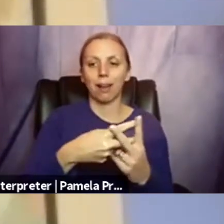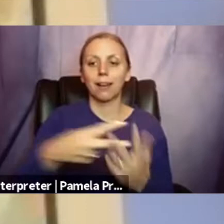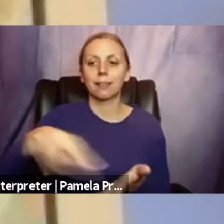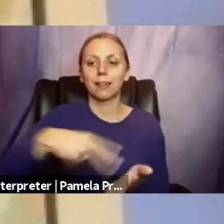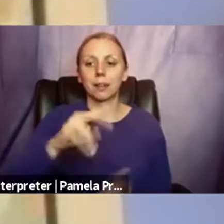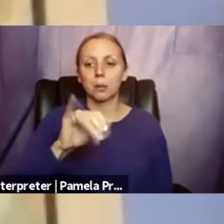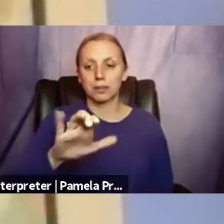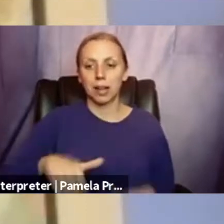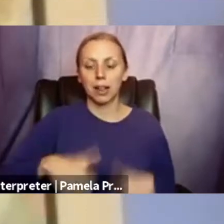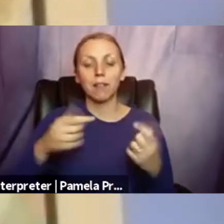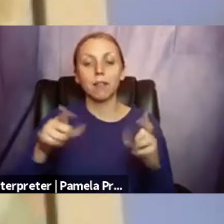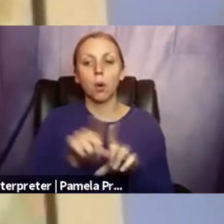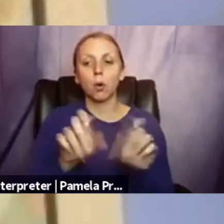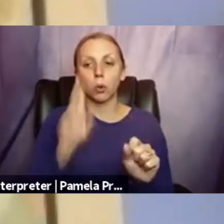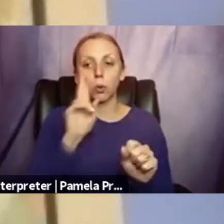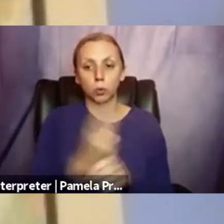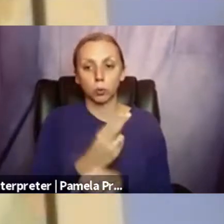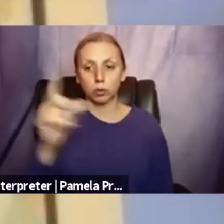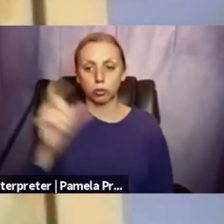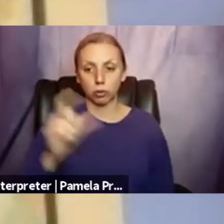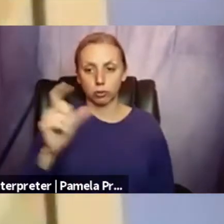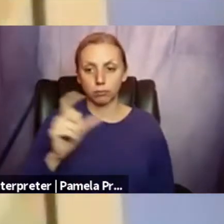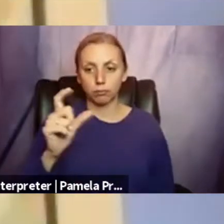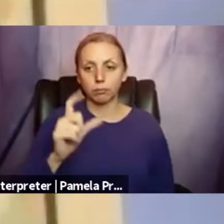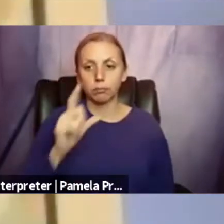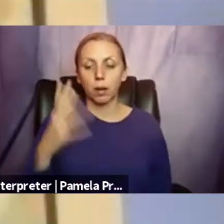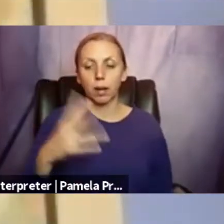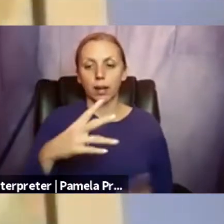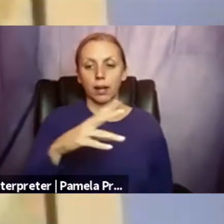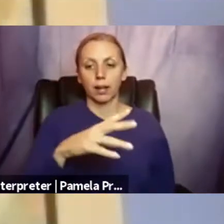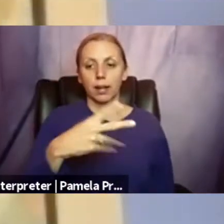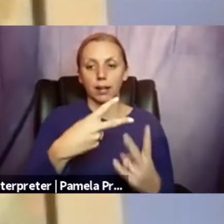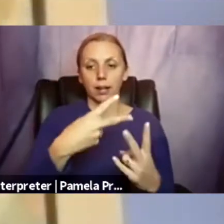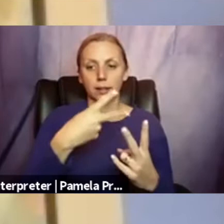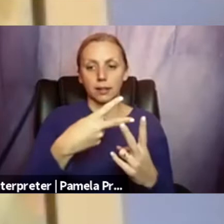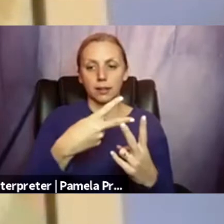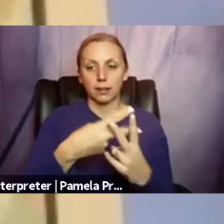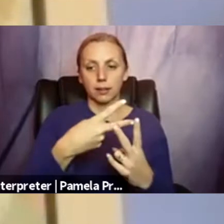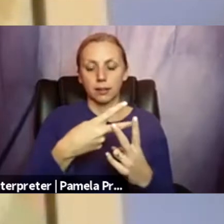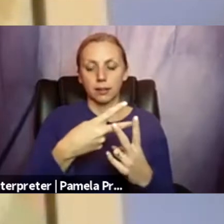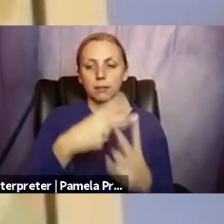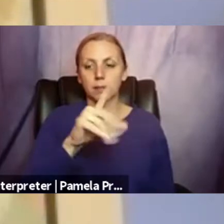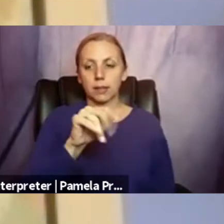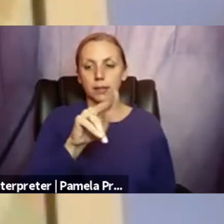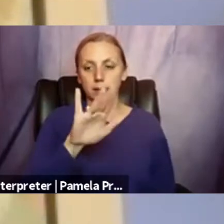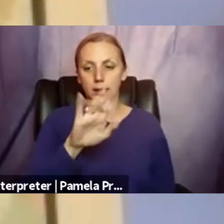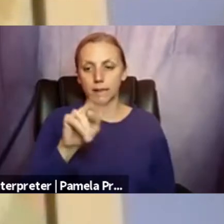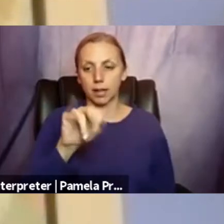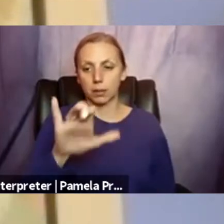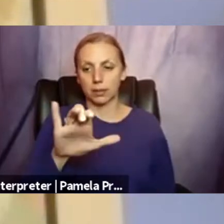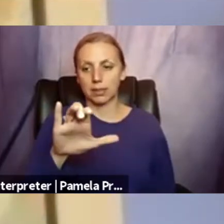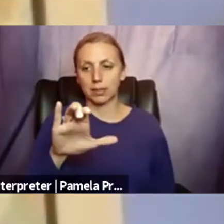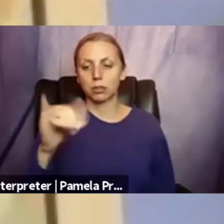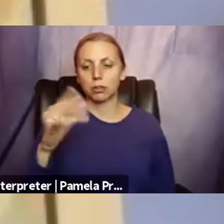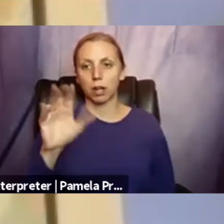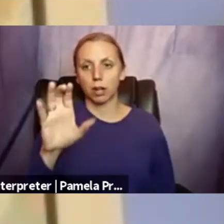find JCOM's Instagram at Dance NYC JCOM with 2 M's. The socials will be posted in the chat